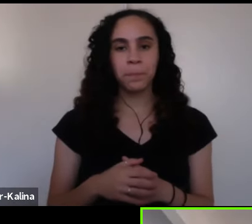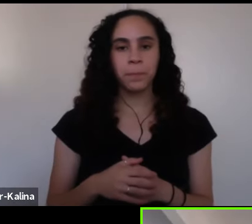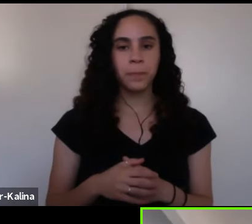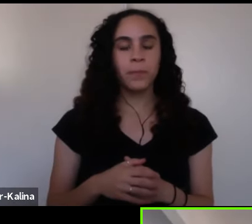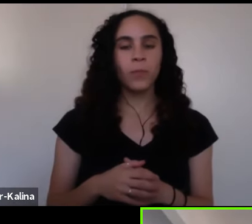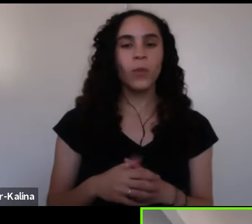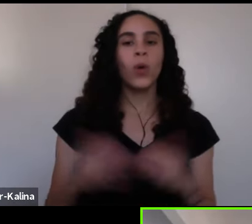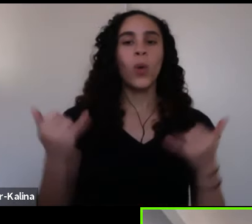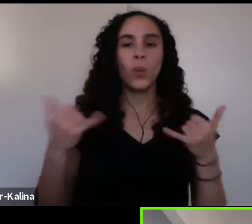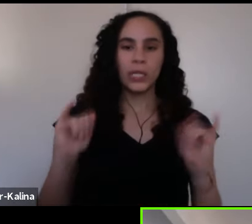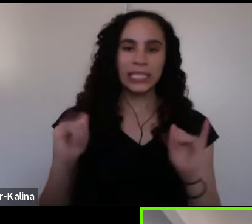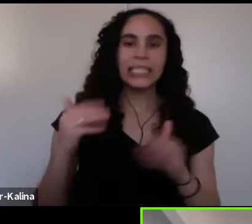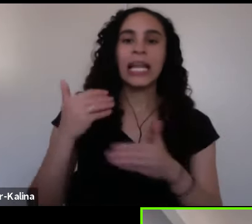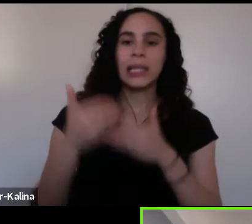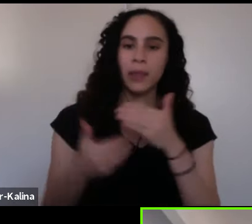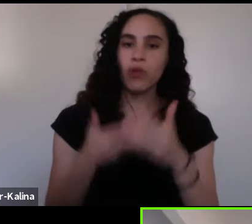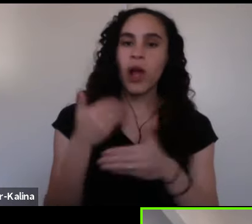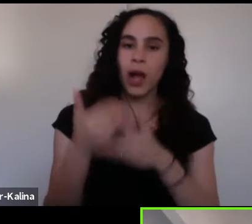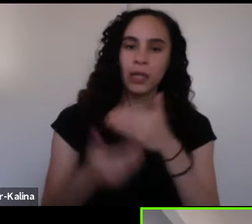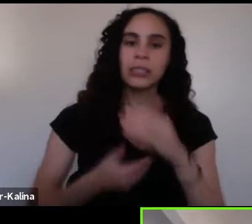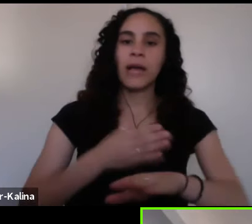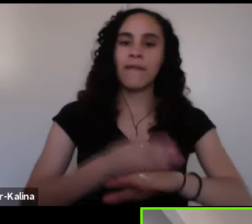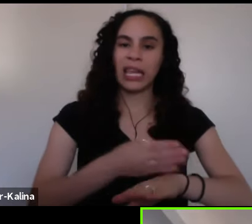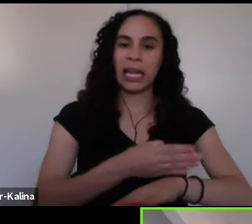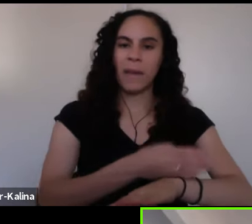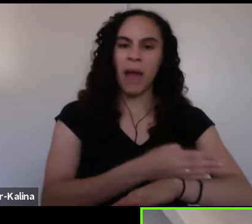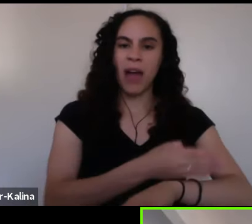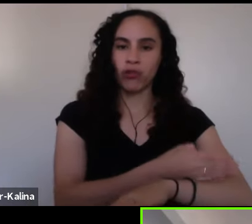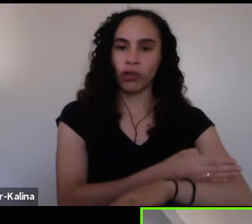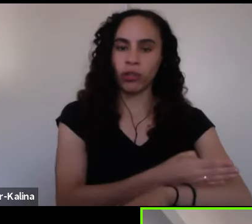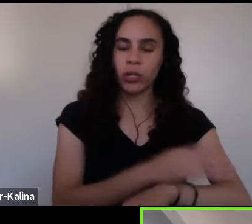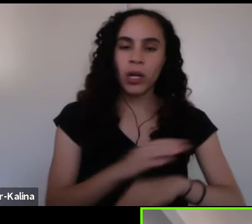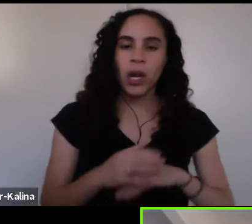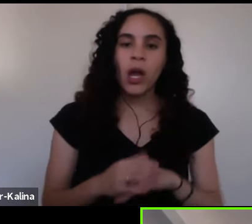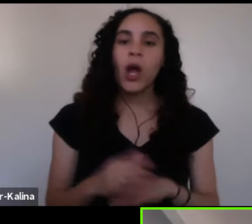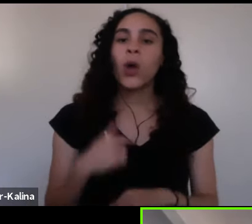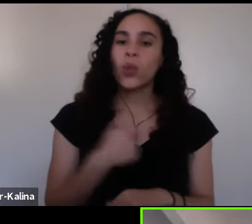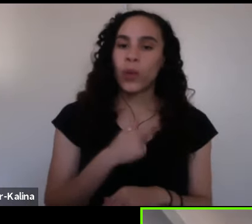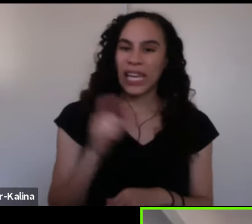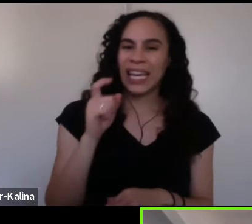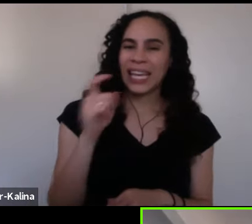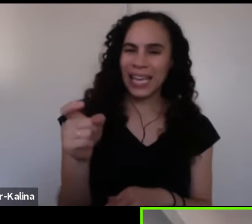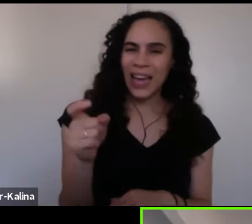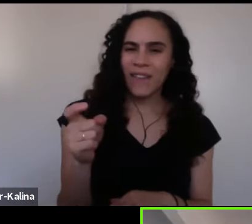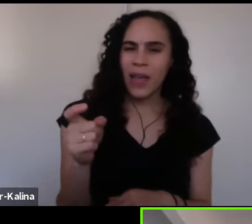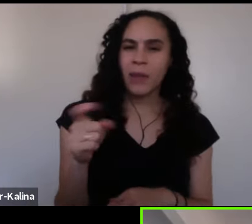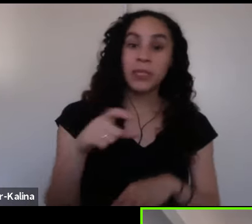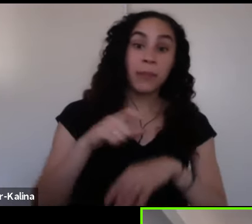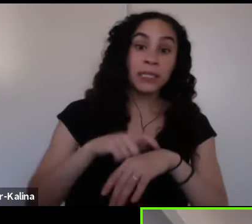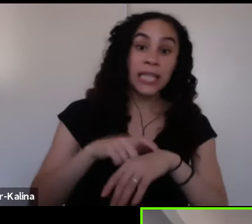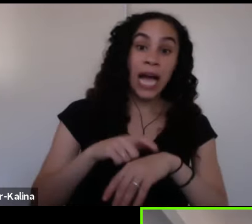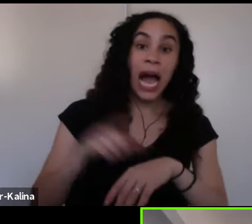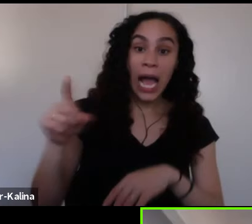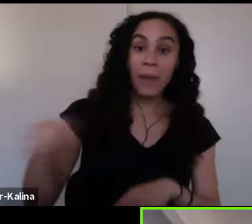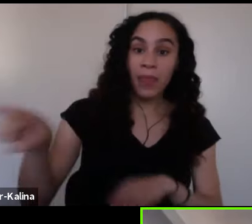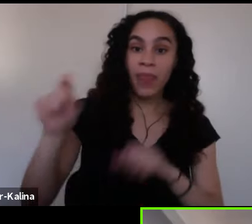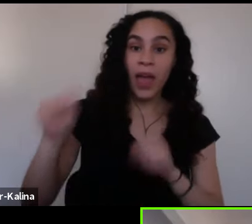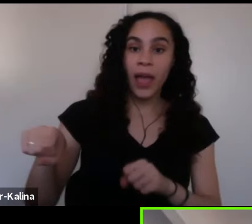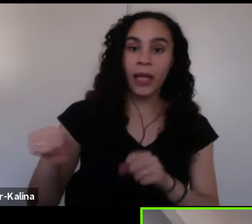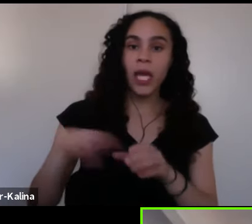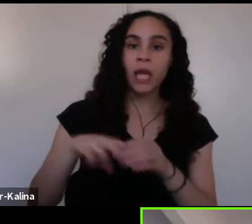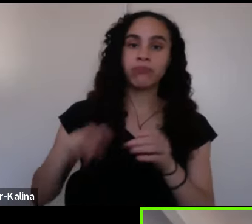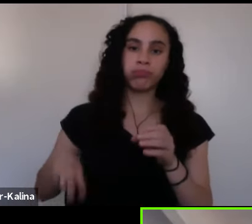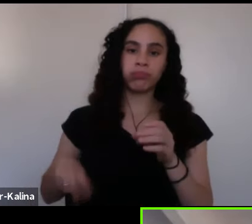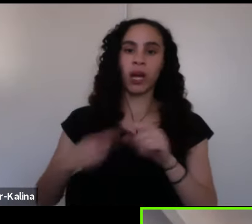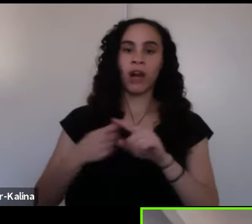still in the process of getting better in those areas. We give them a certain amount of time that they can take away from their day job so that they can do